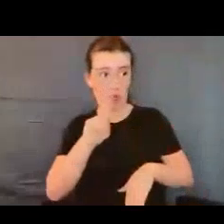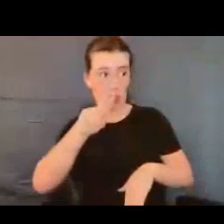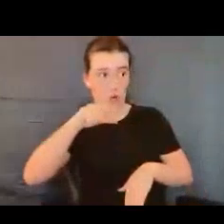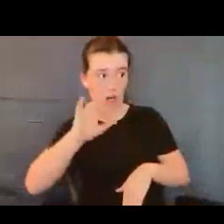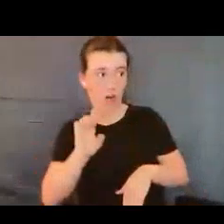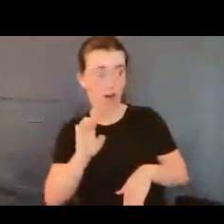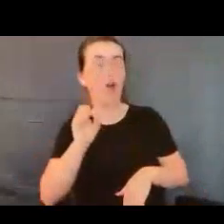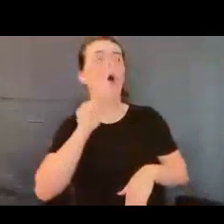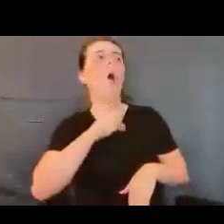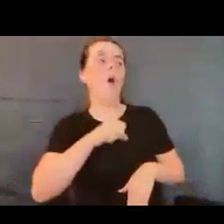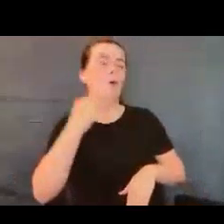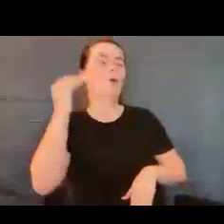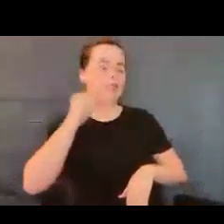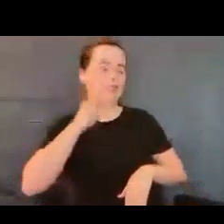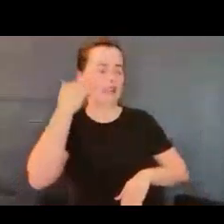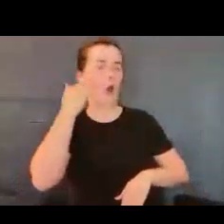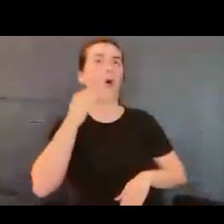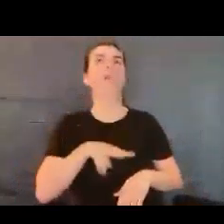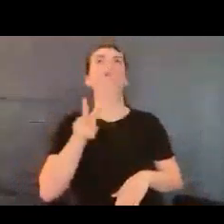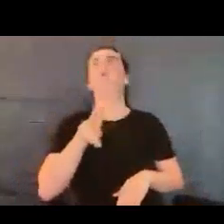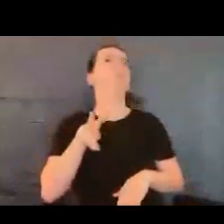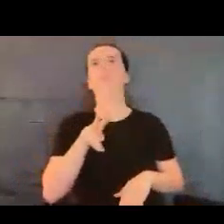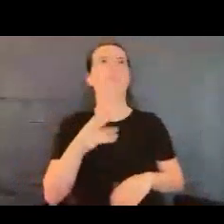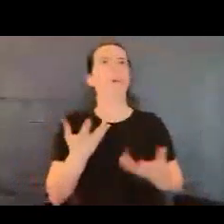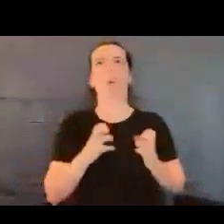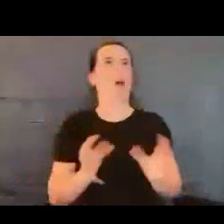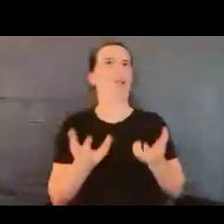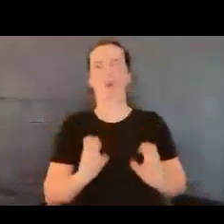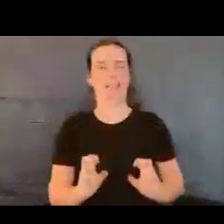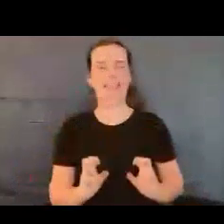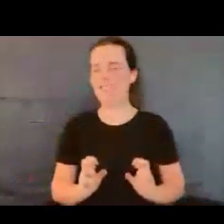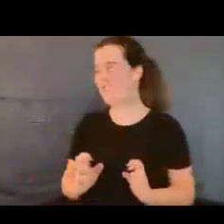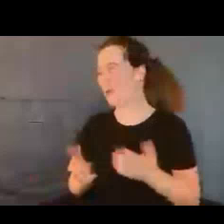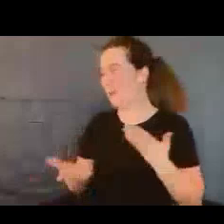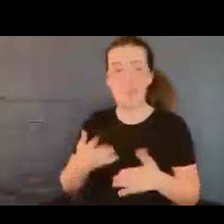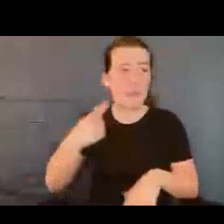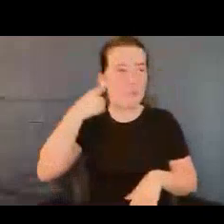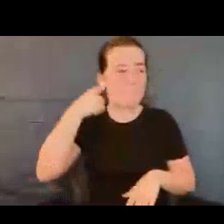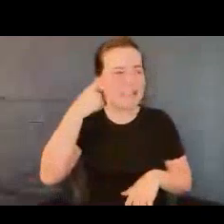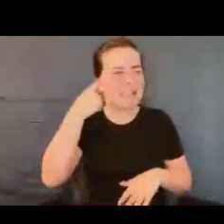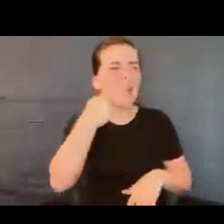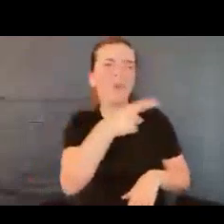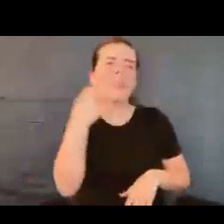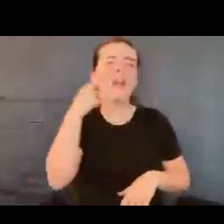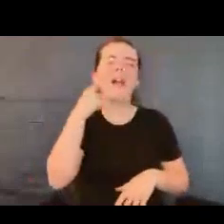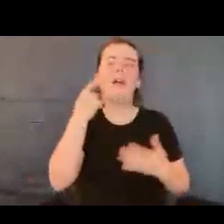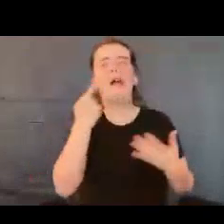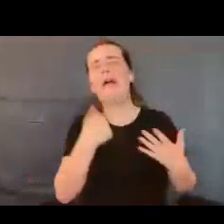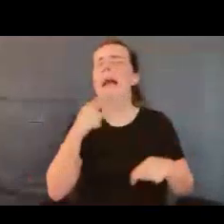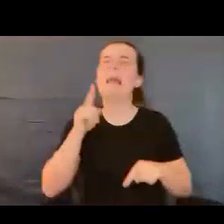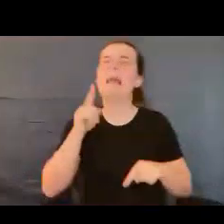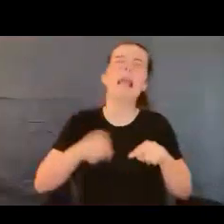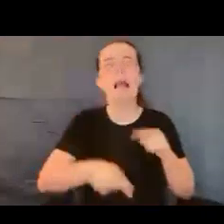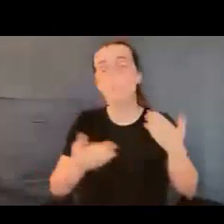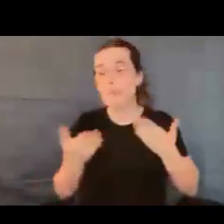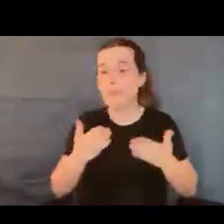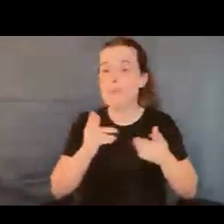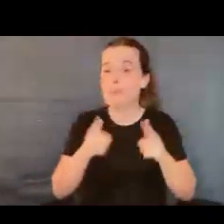up the cirque and they're like, no, I'm not doing that No, again. yeah, Again, it's maybe exactly. that's more mentally because it's not, you'll get through it. It's not as bad as you think, maybe.